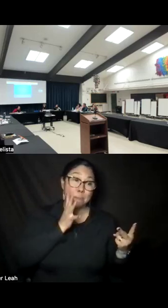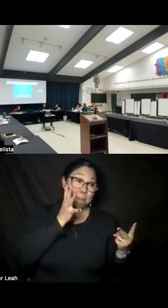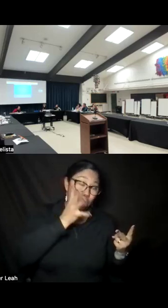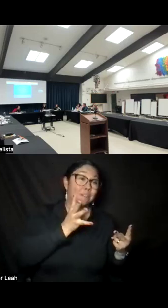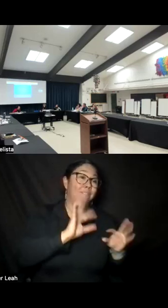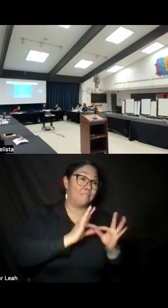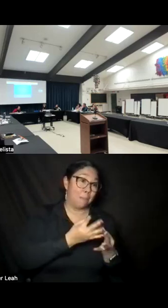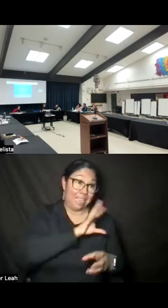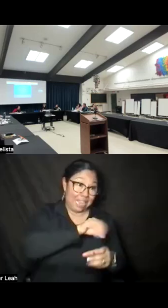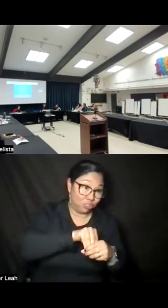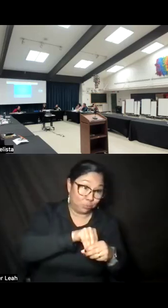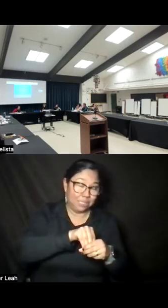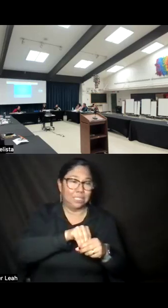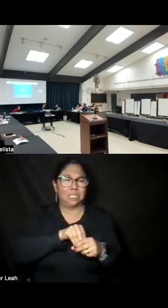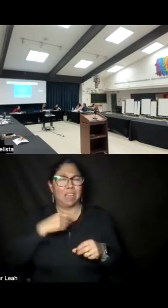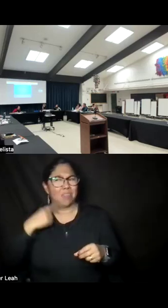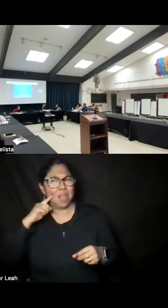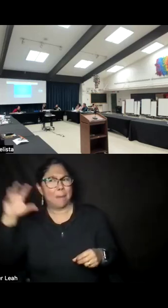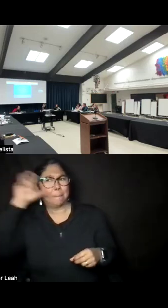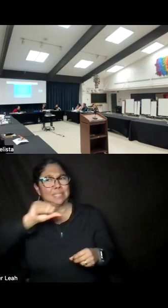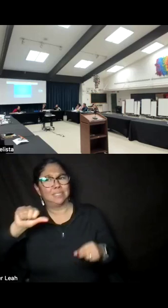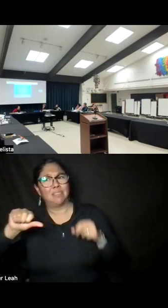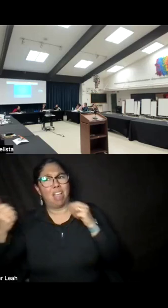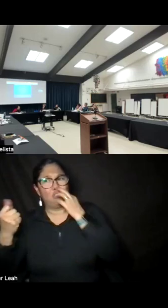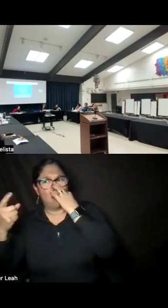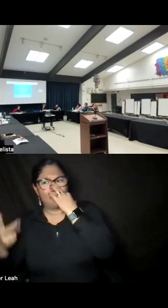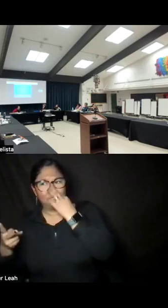engagement. I think I missed.